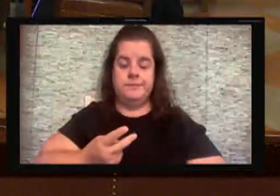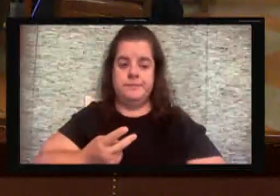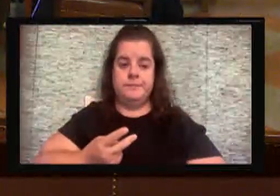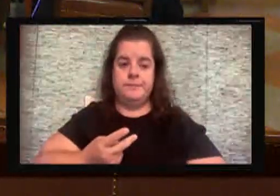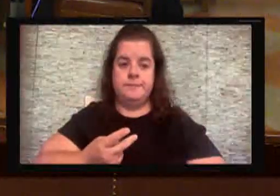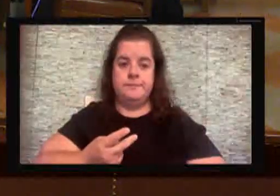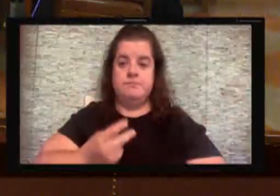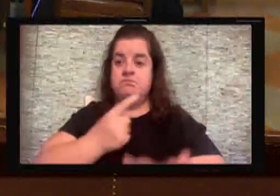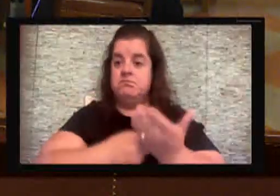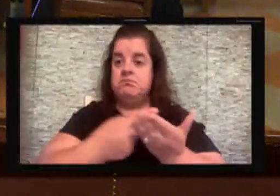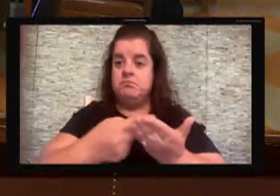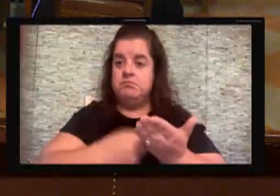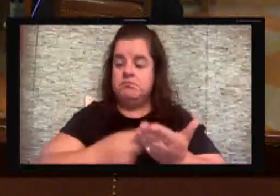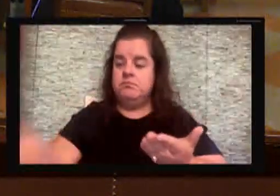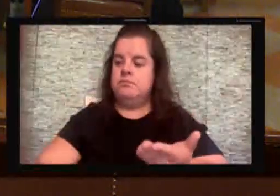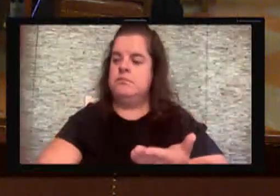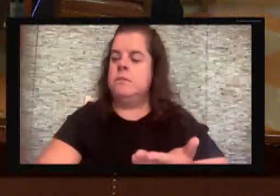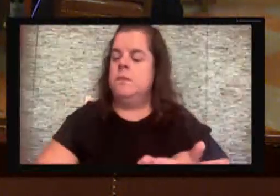Discussion?